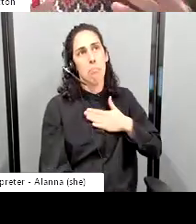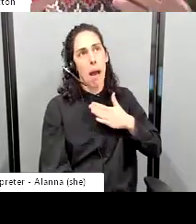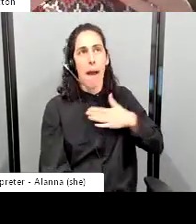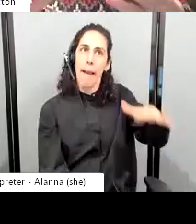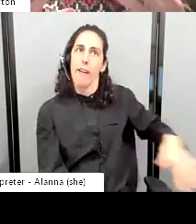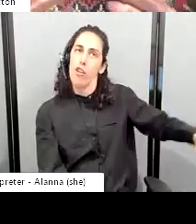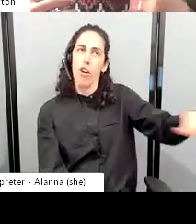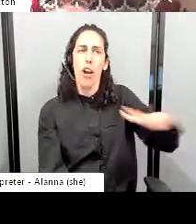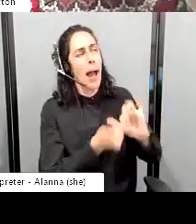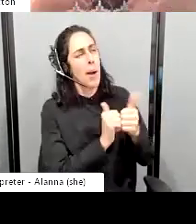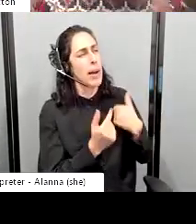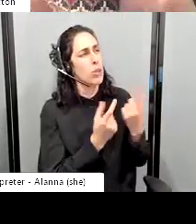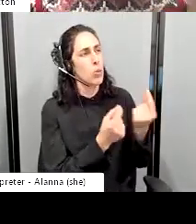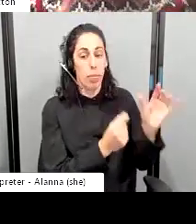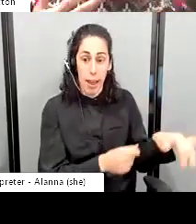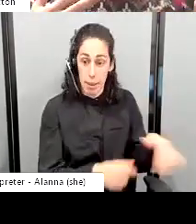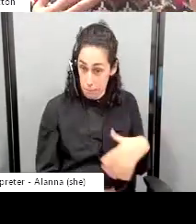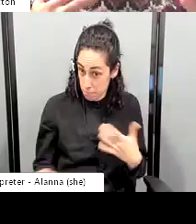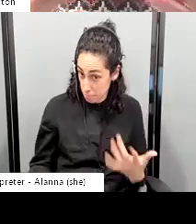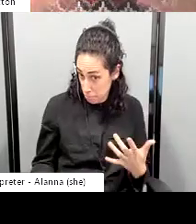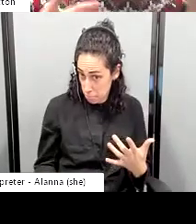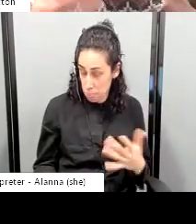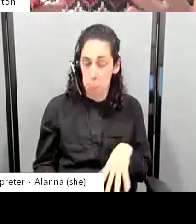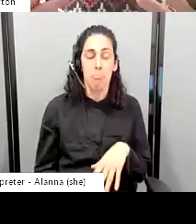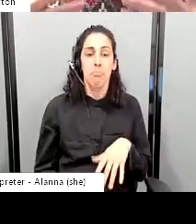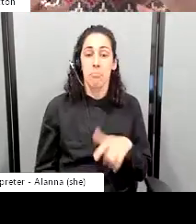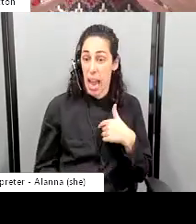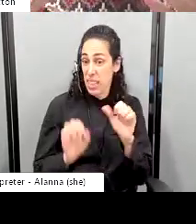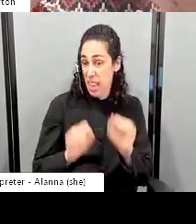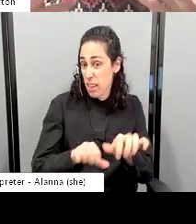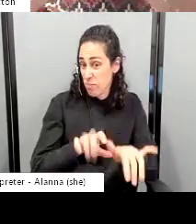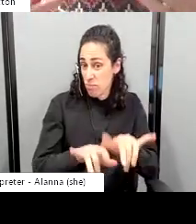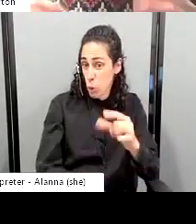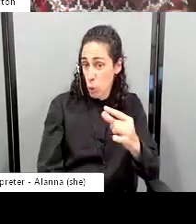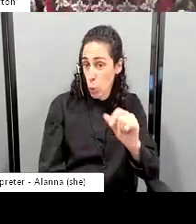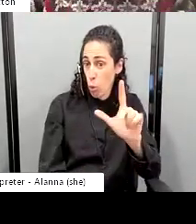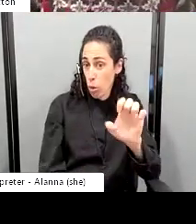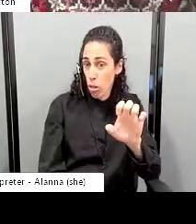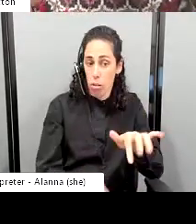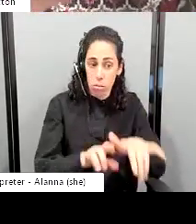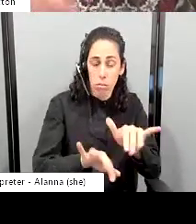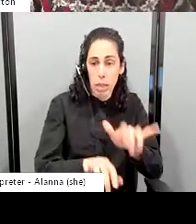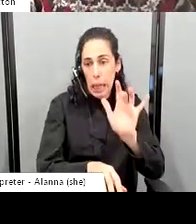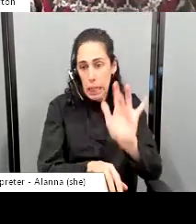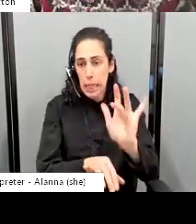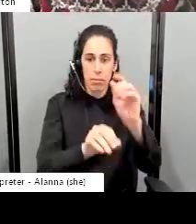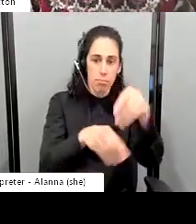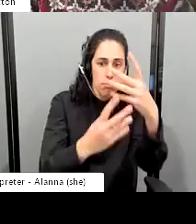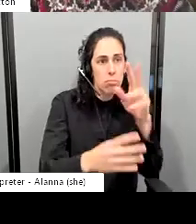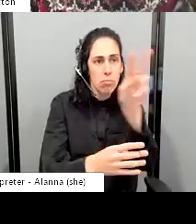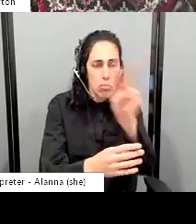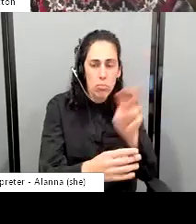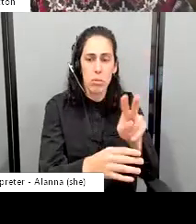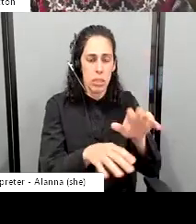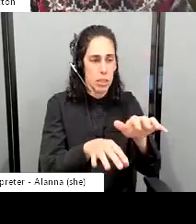would probably take me a bit of time to go through all of the links to find out the right answer, right? So why don't I just ask my